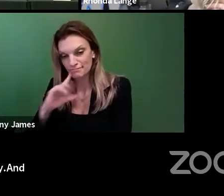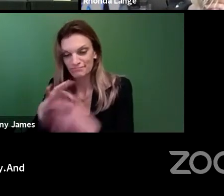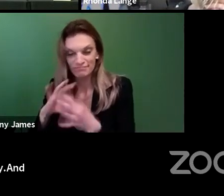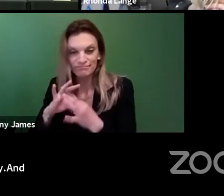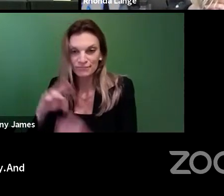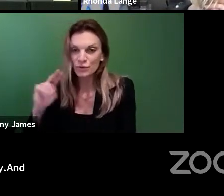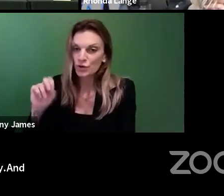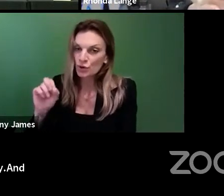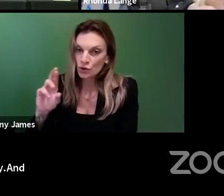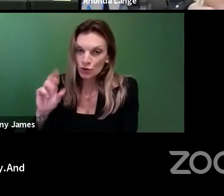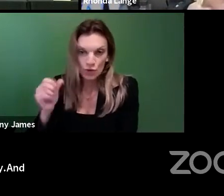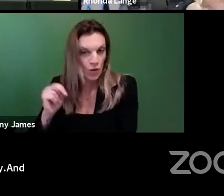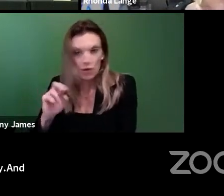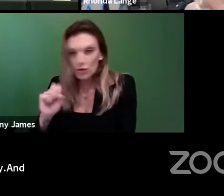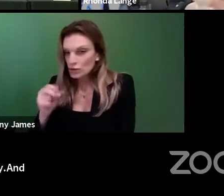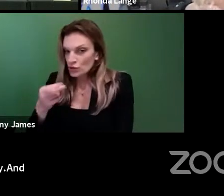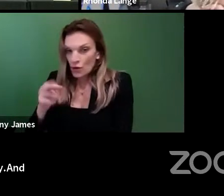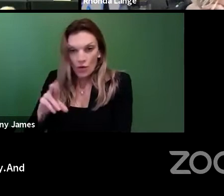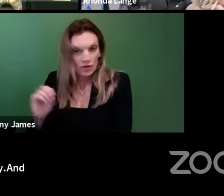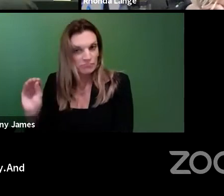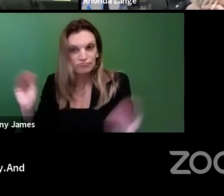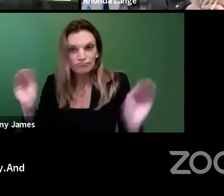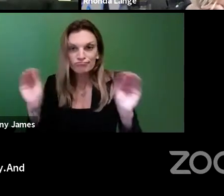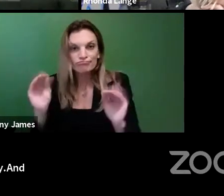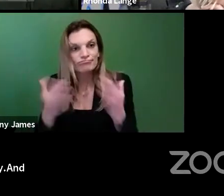Norton Shores. Thank you very much.